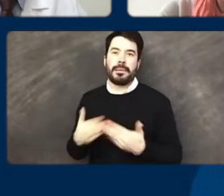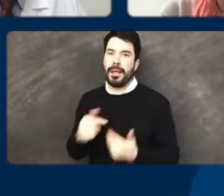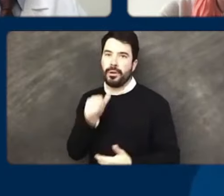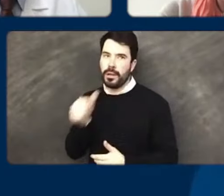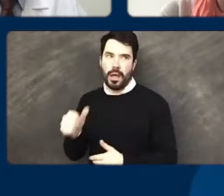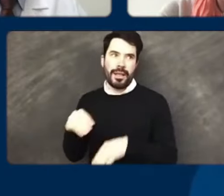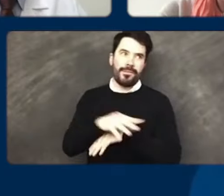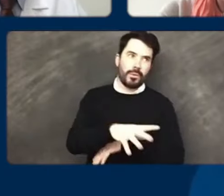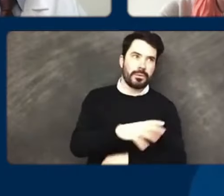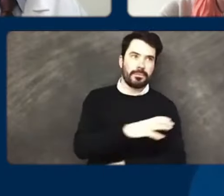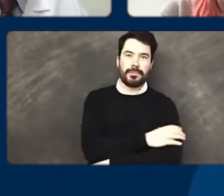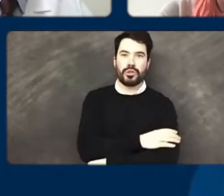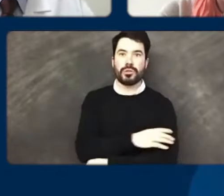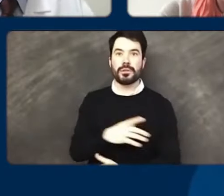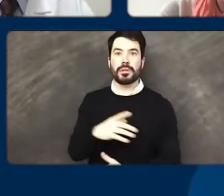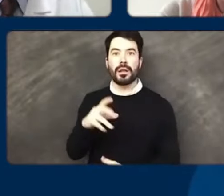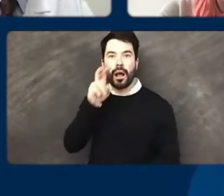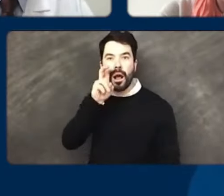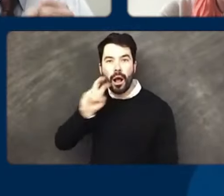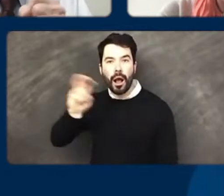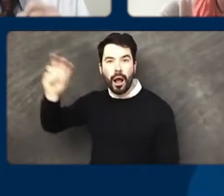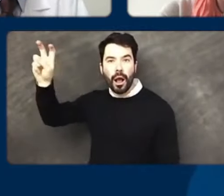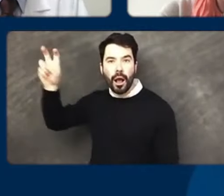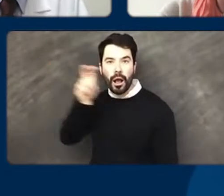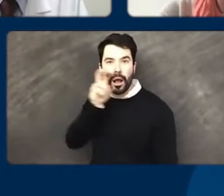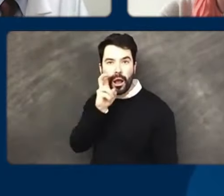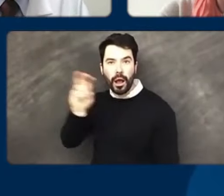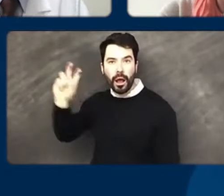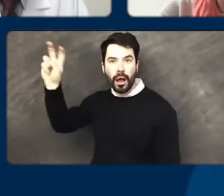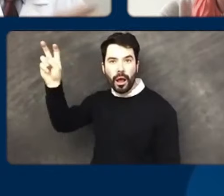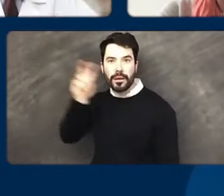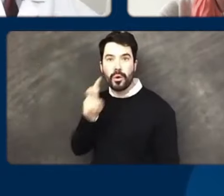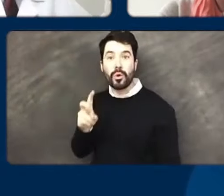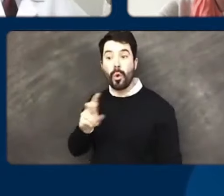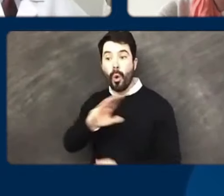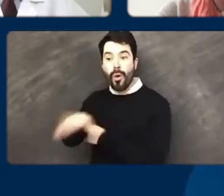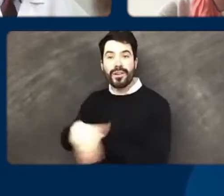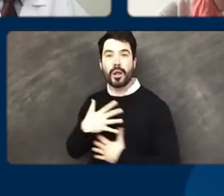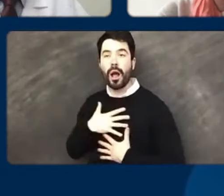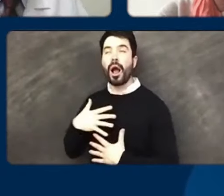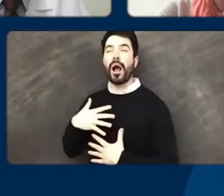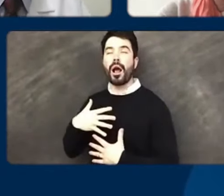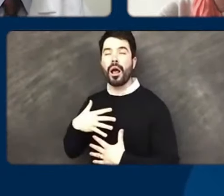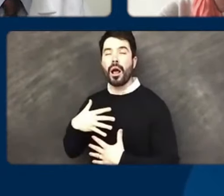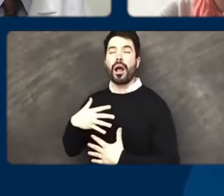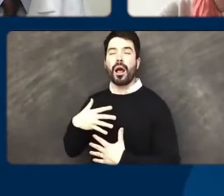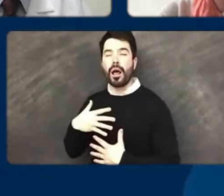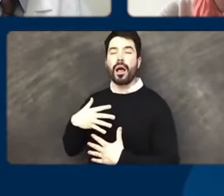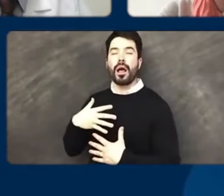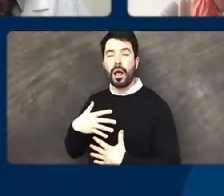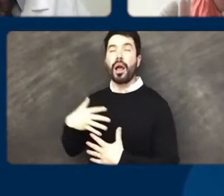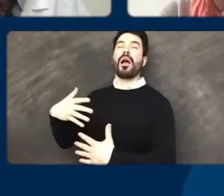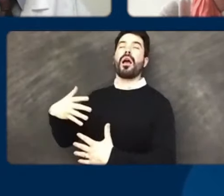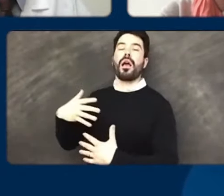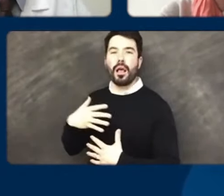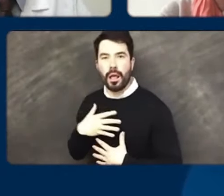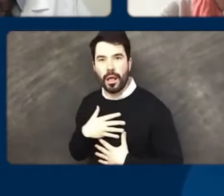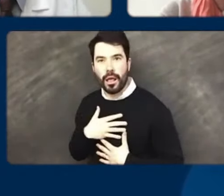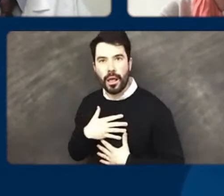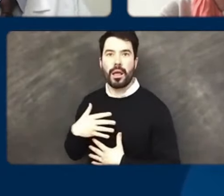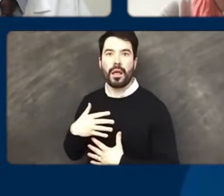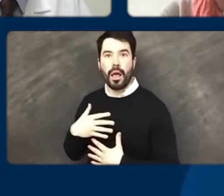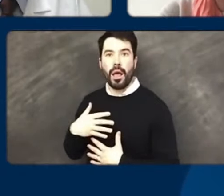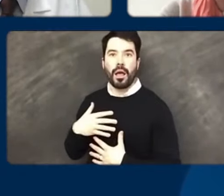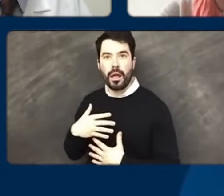snoring, stopping breathing overnight. If anyone ever says you stop breathing and take down a big snore in, there's a big chance you have sleep